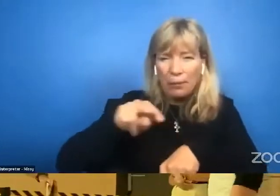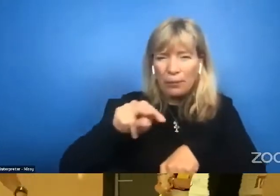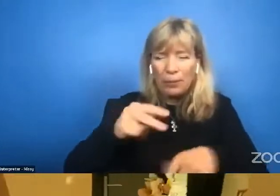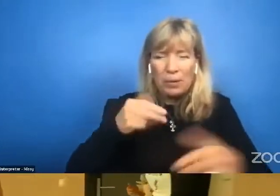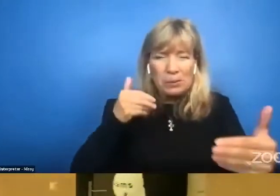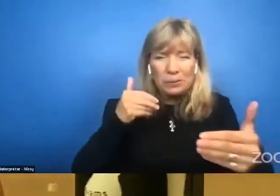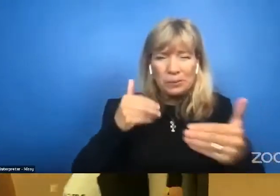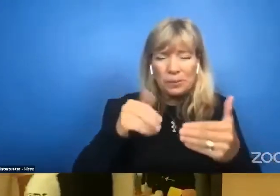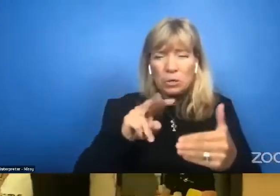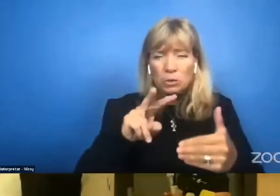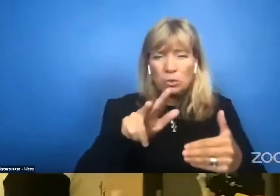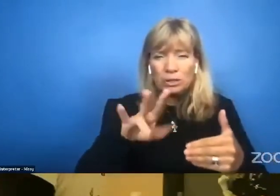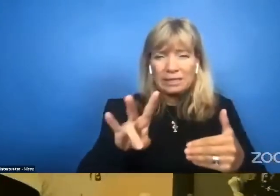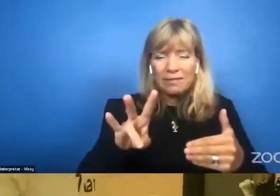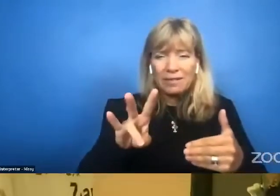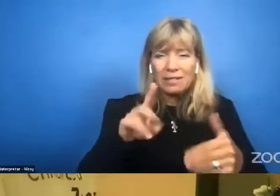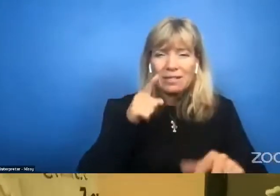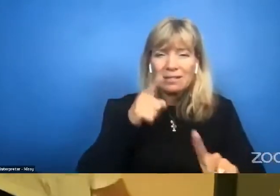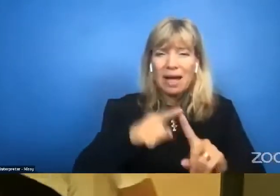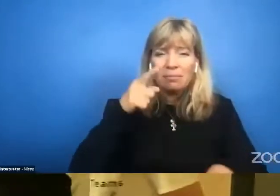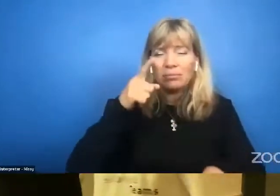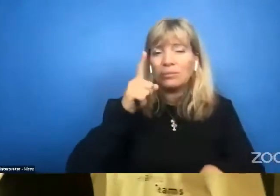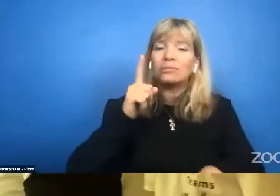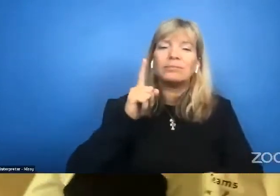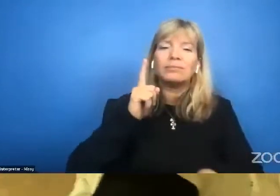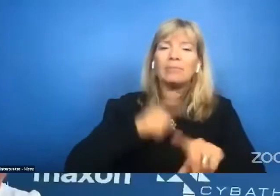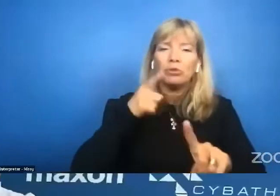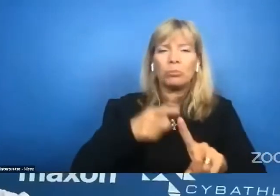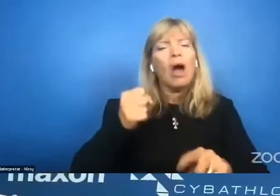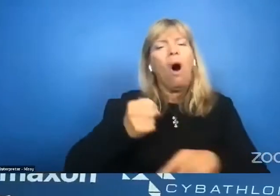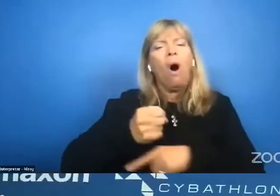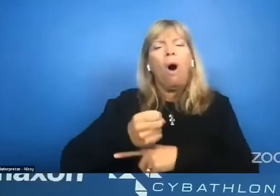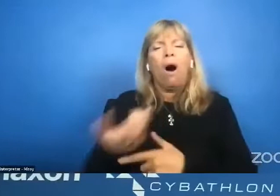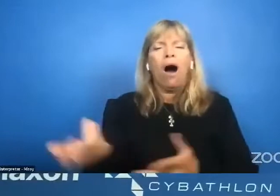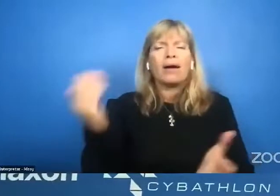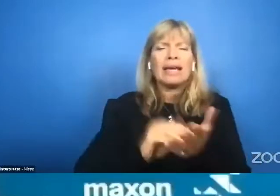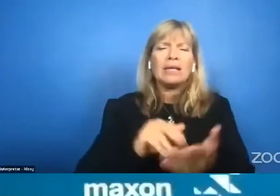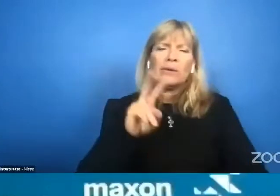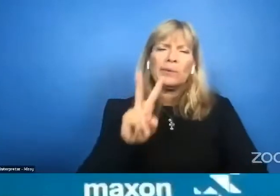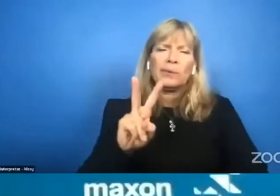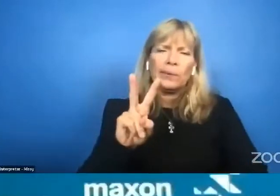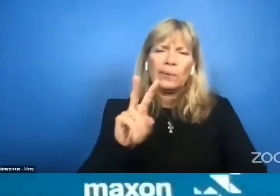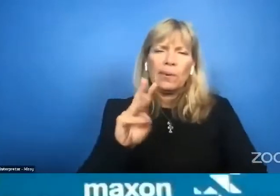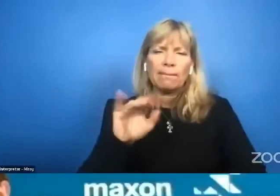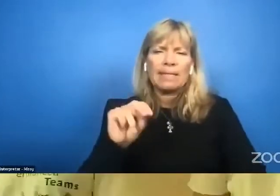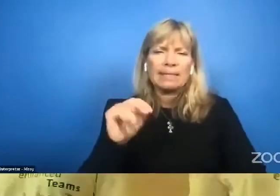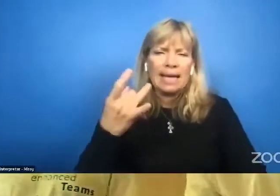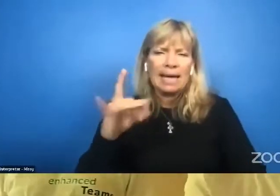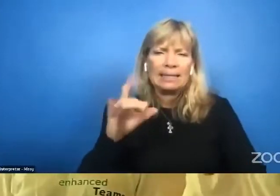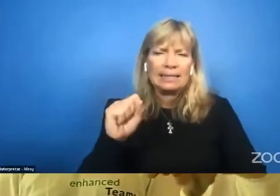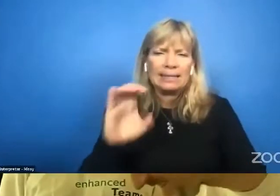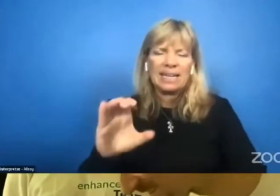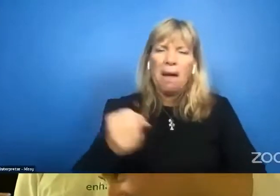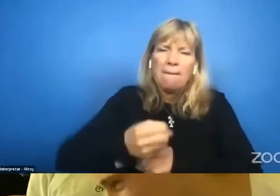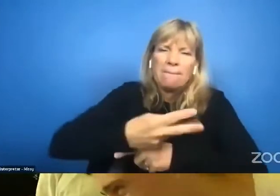it again. 2 minutes 18. Oh!